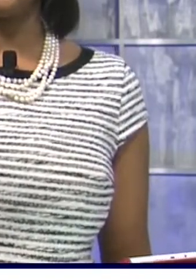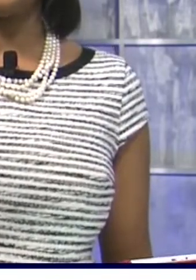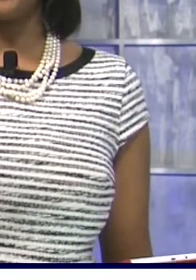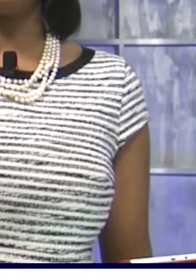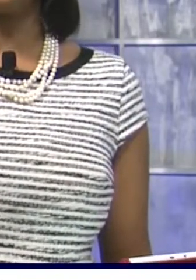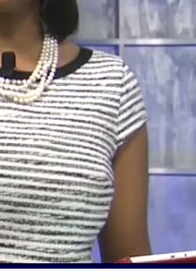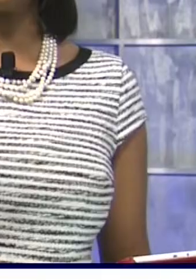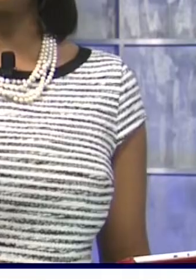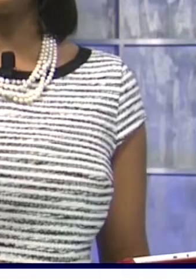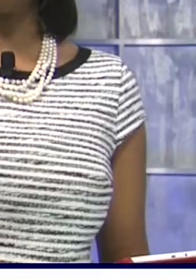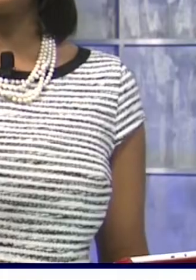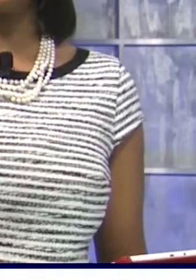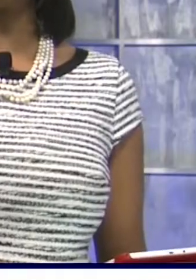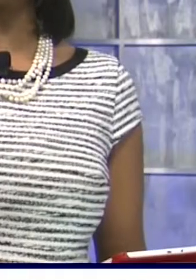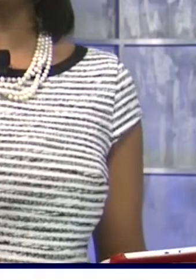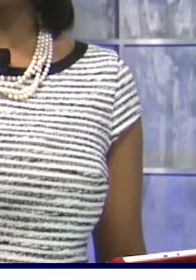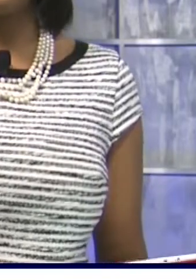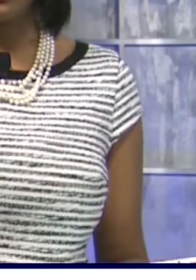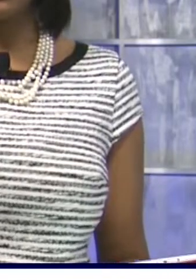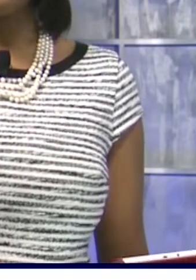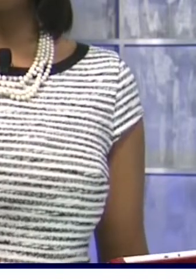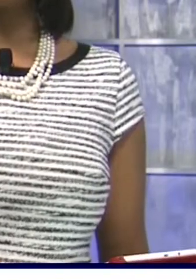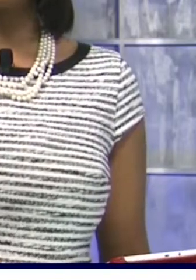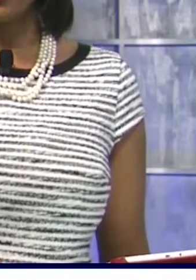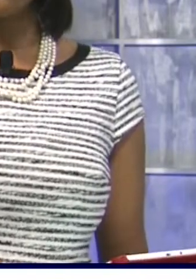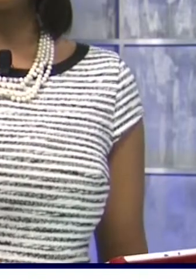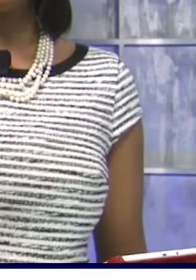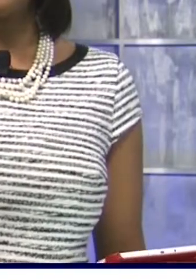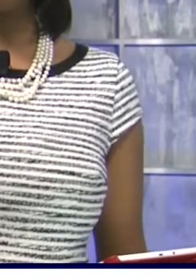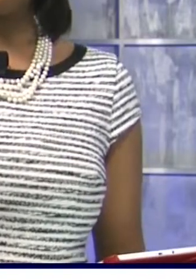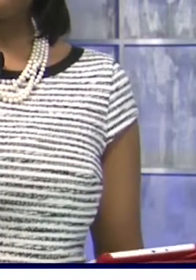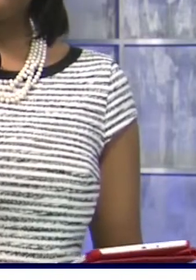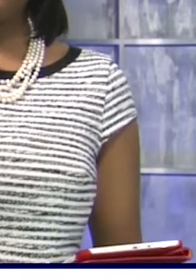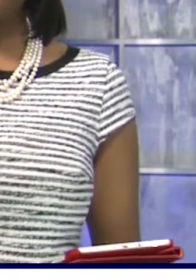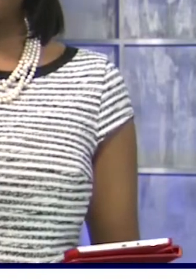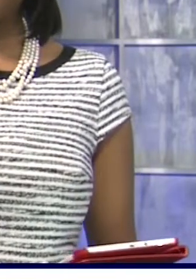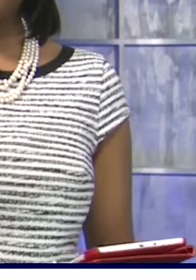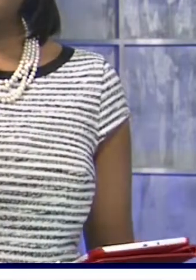semi-final berth after defeat by a struggling South Africa team.